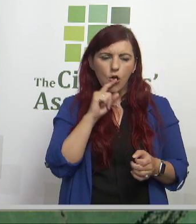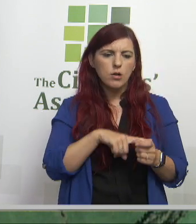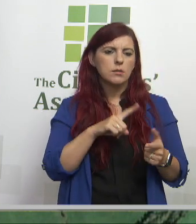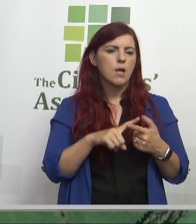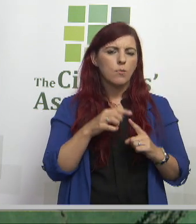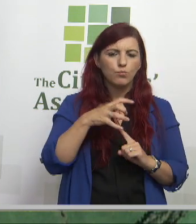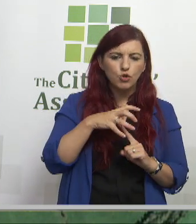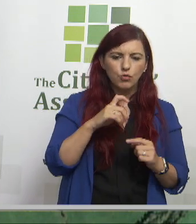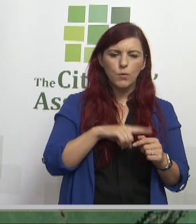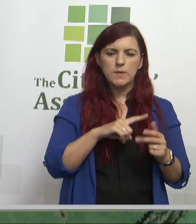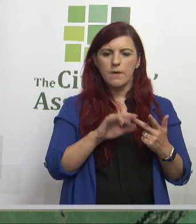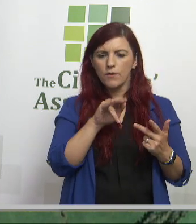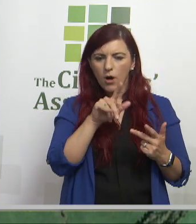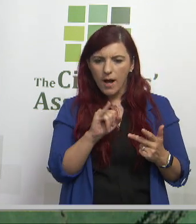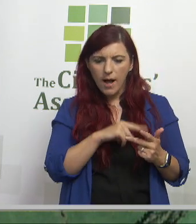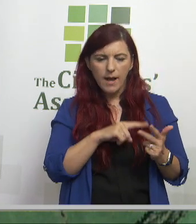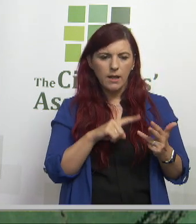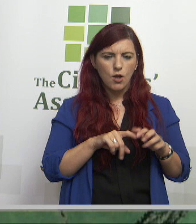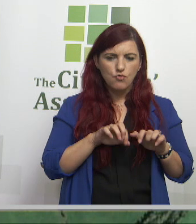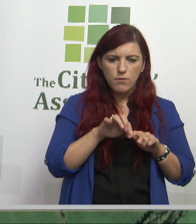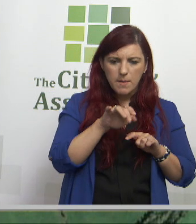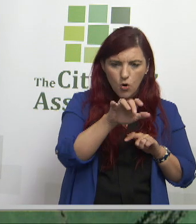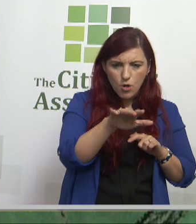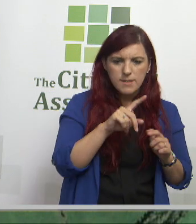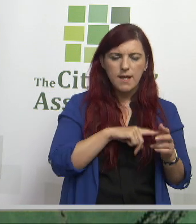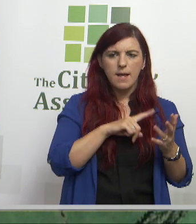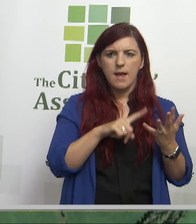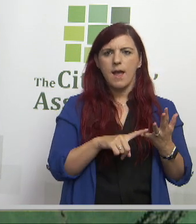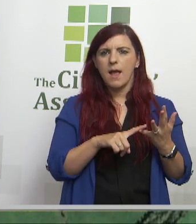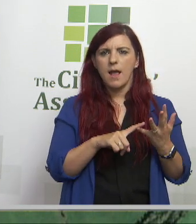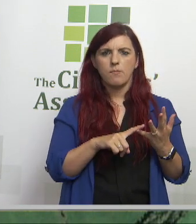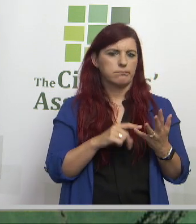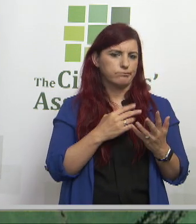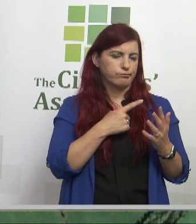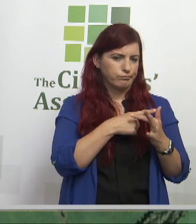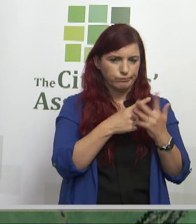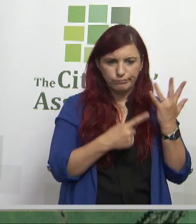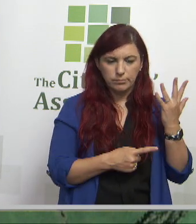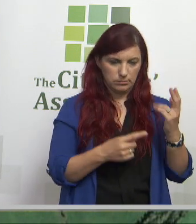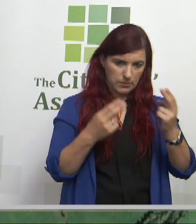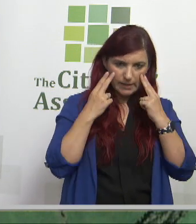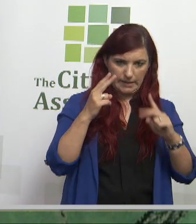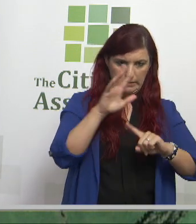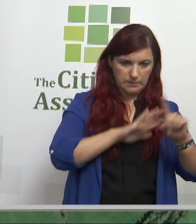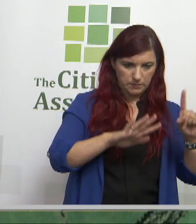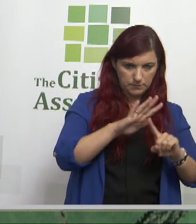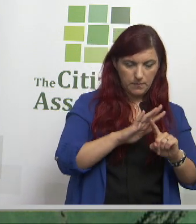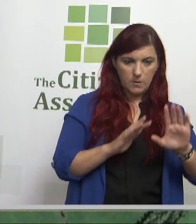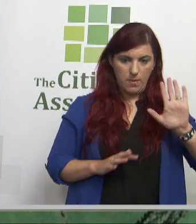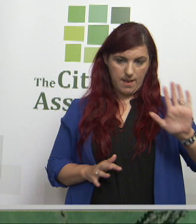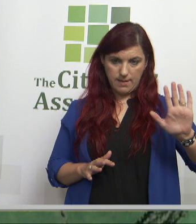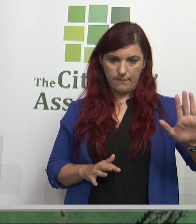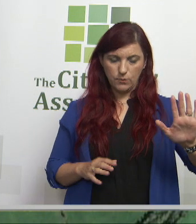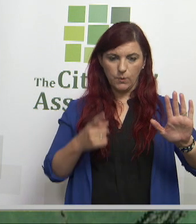fungi, our creepers, our creeping woody species. Just lots of functions. On the left-hand side there, you can